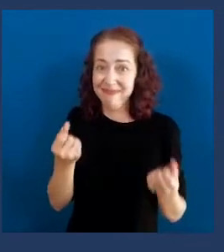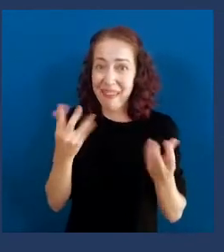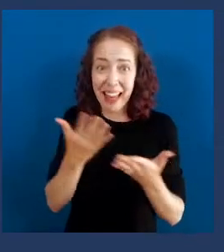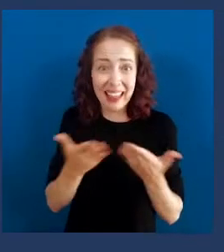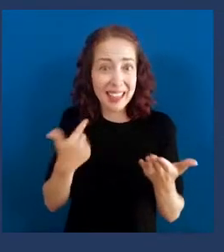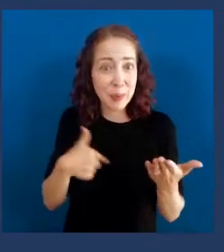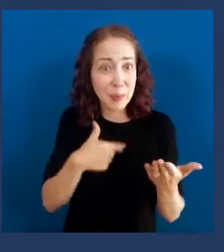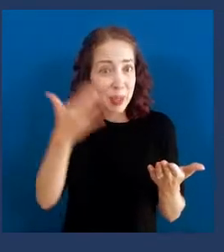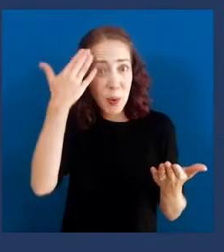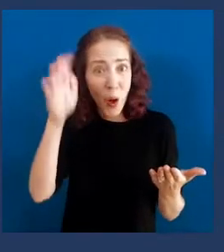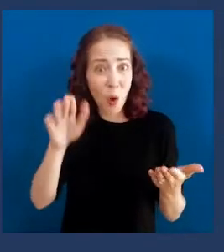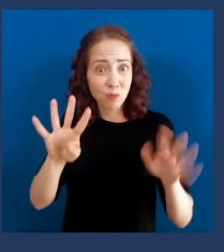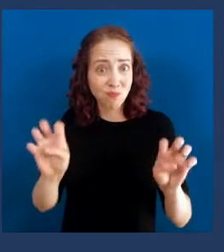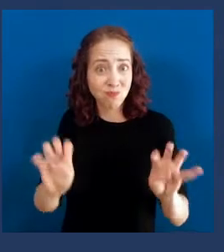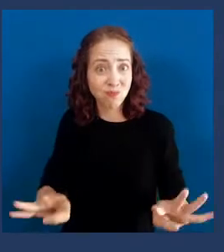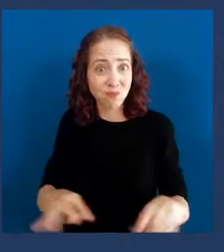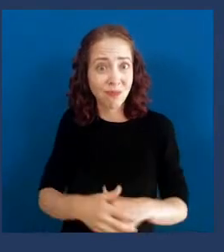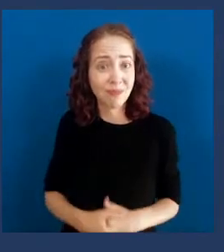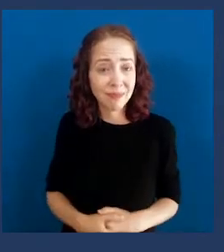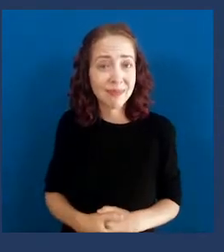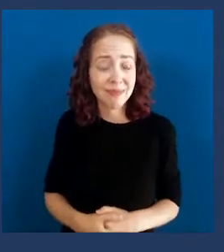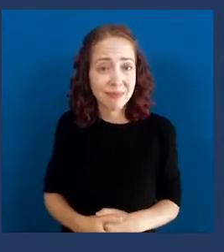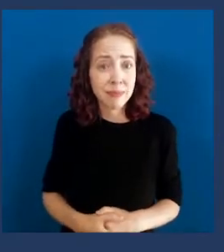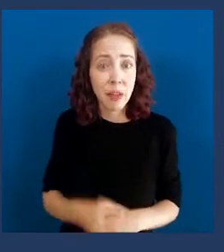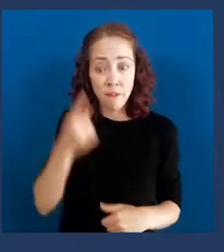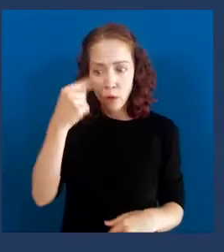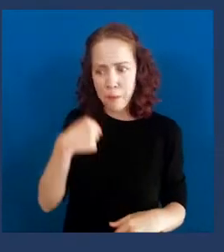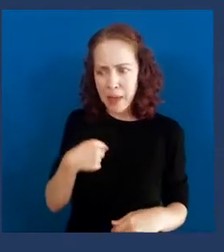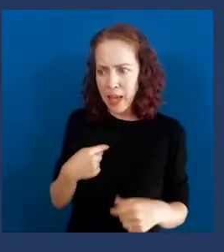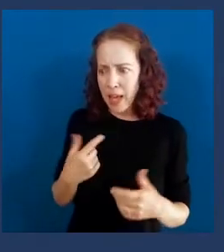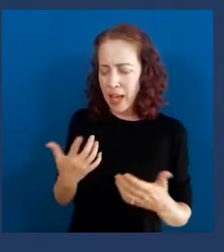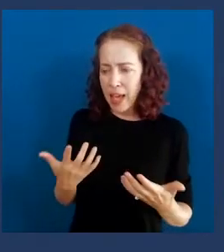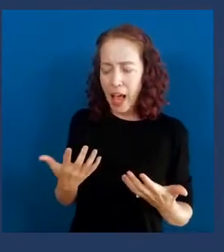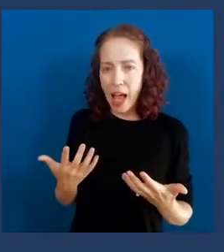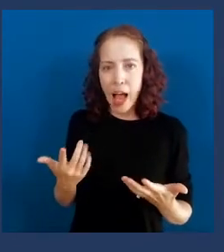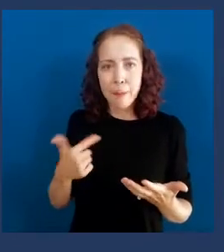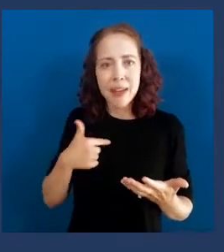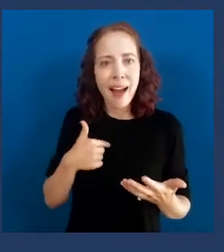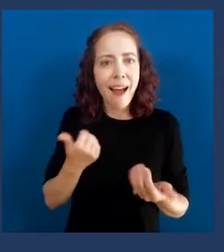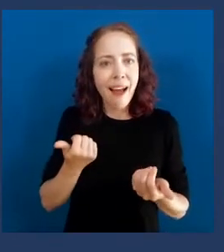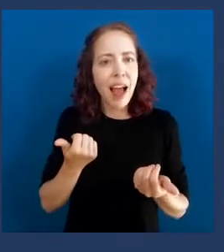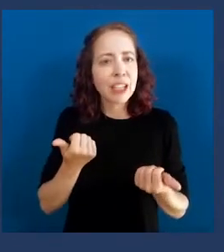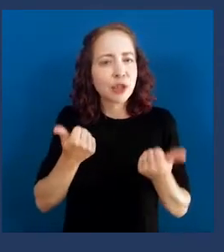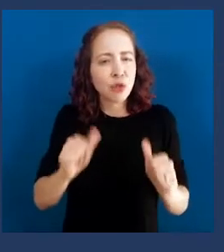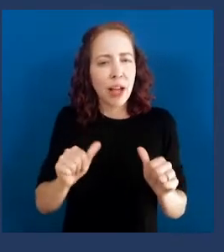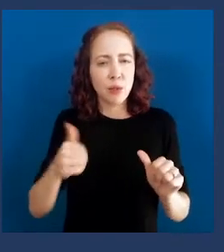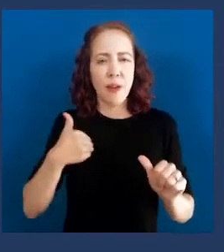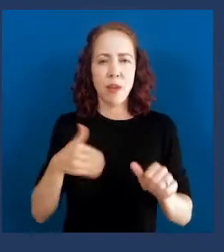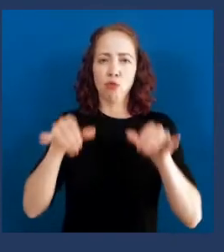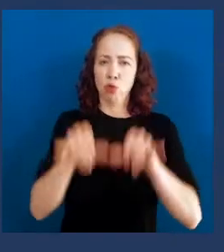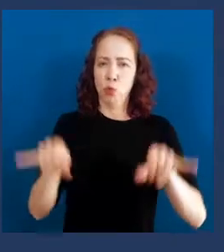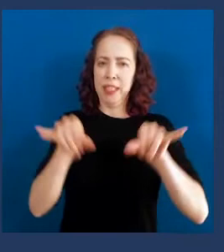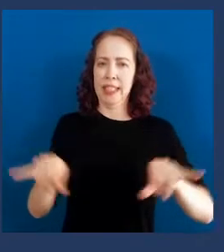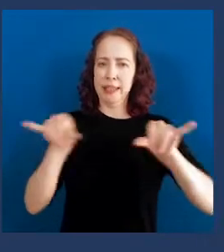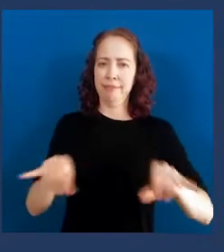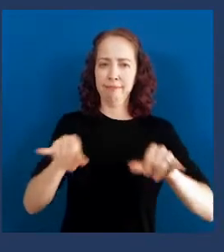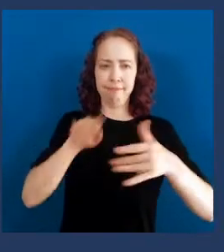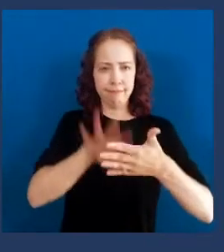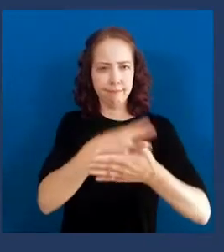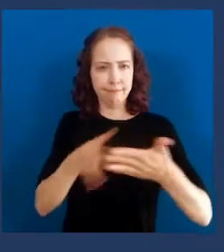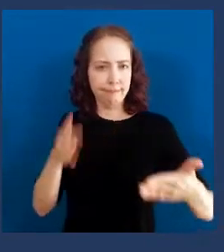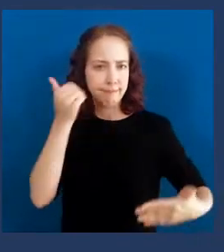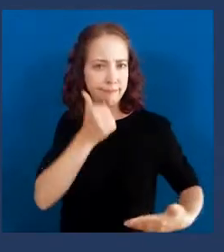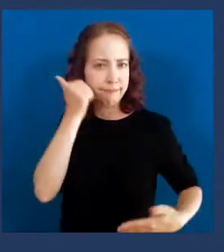the uncertainties, and the biggest thing for me is like I try to just keep a routine